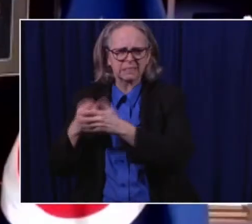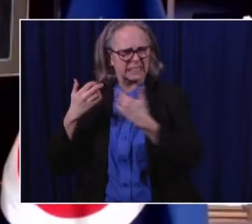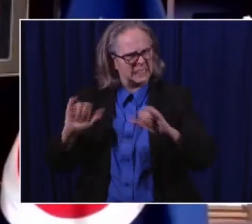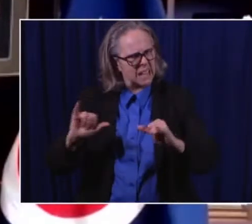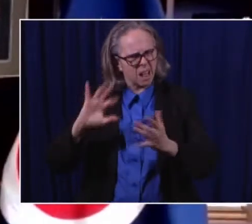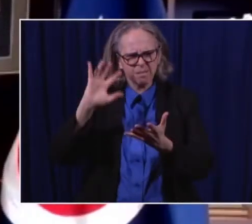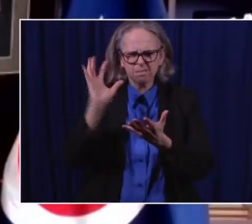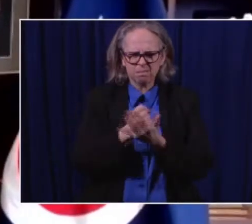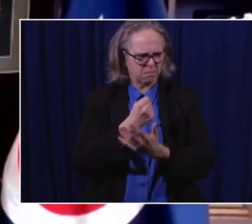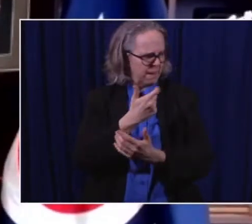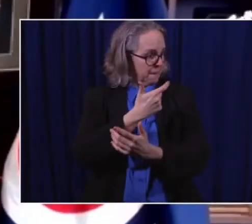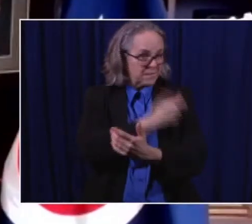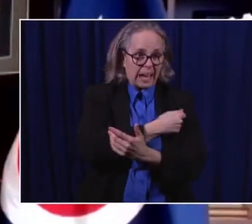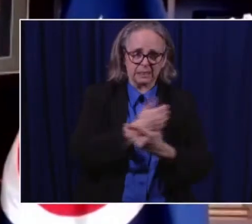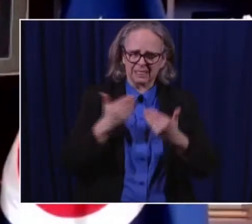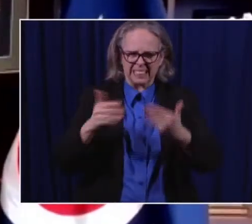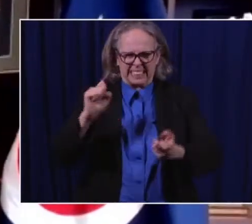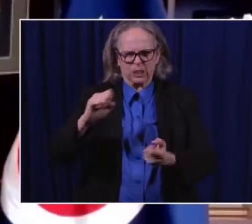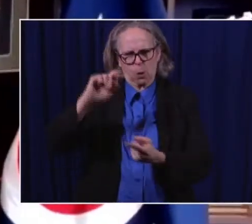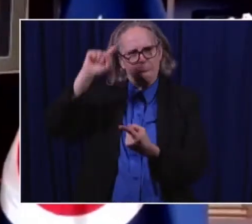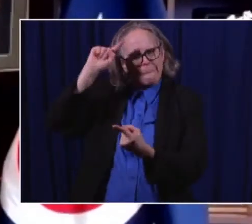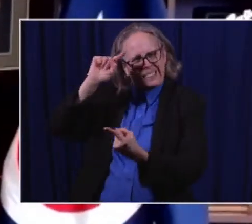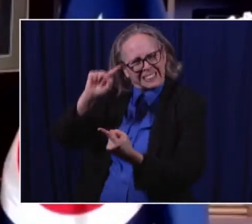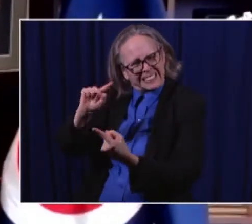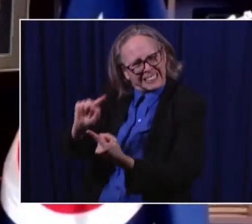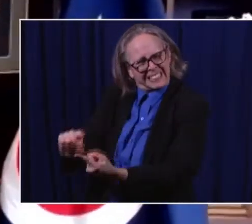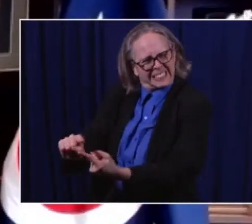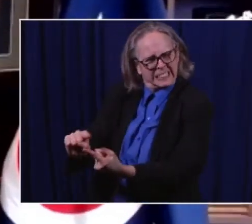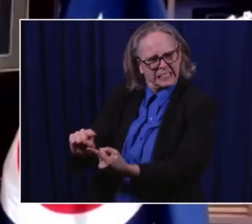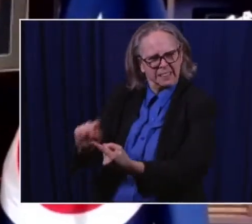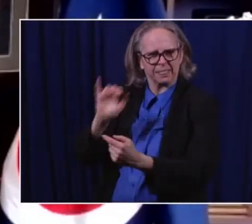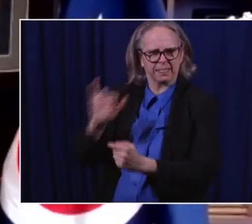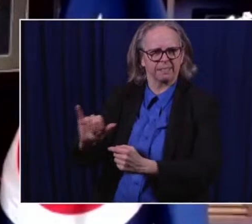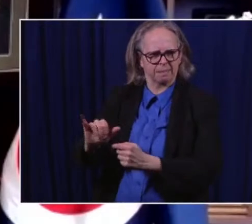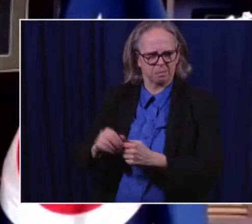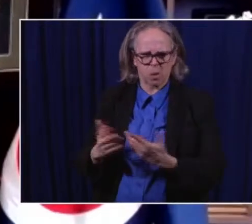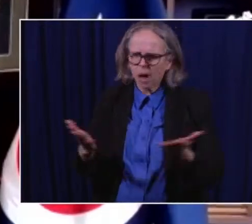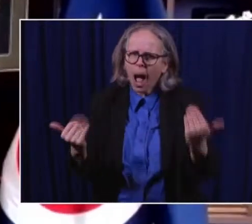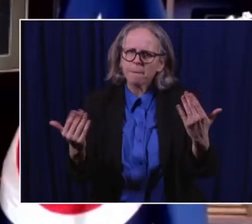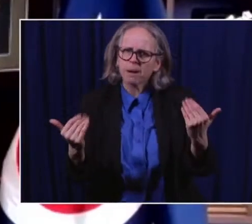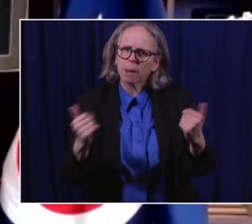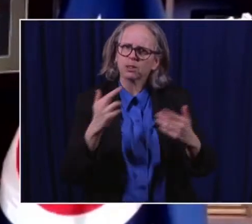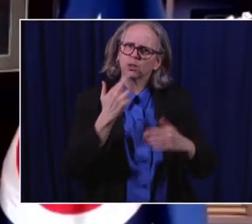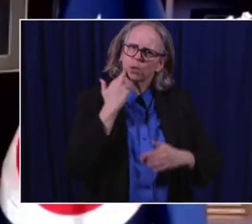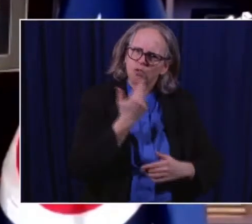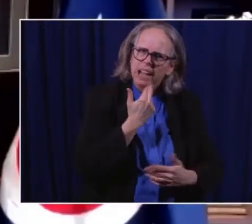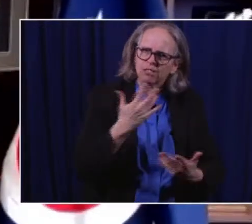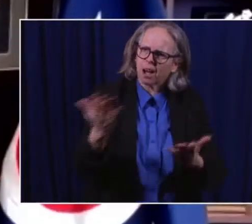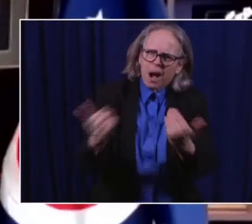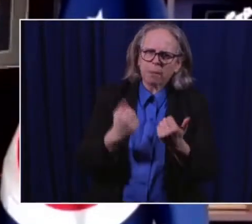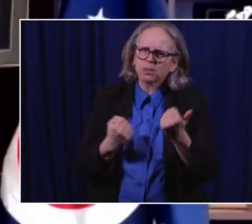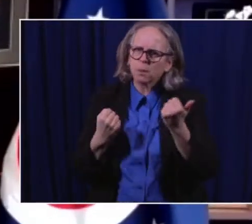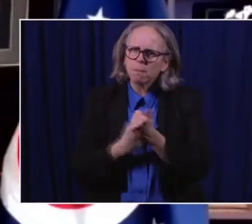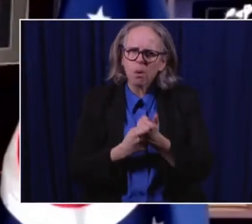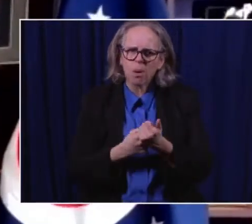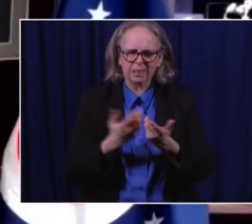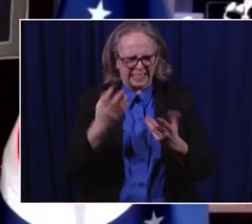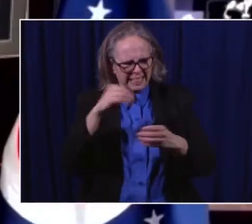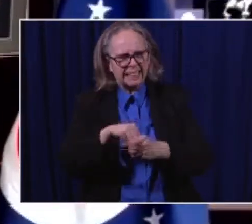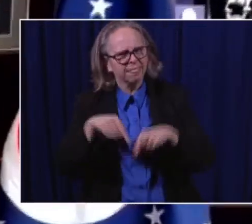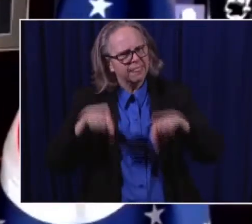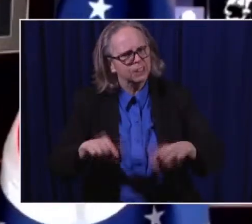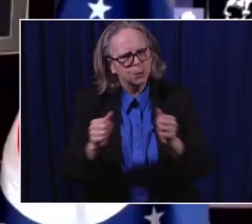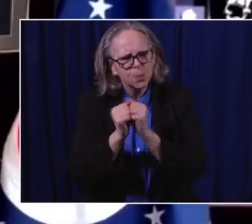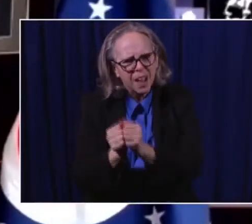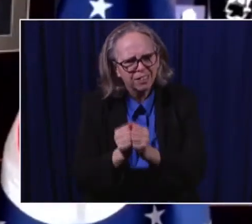come sooner. And so all of us need to pitch in. We've been saying this from the very beginning that we're all in it together, and this is just another